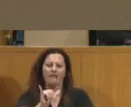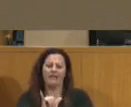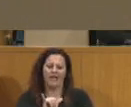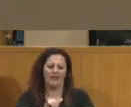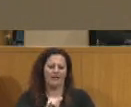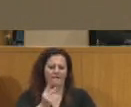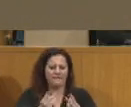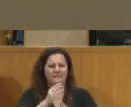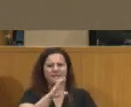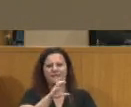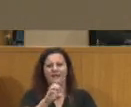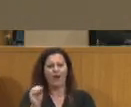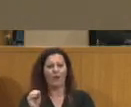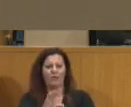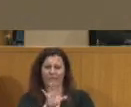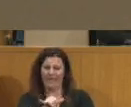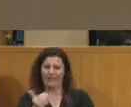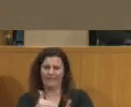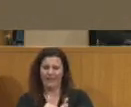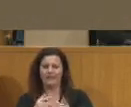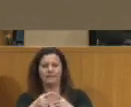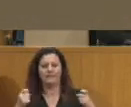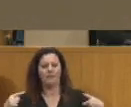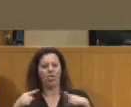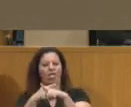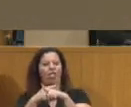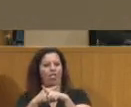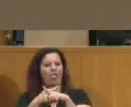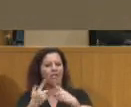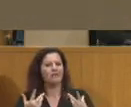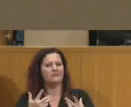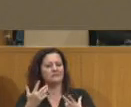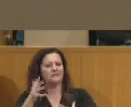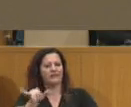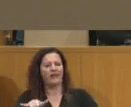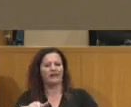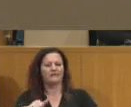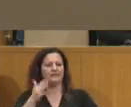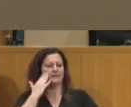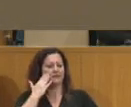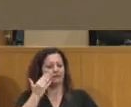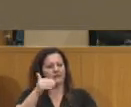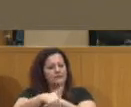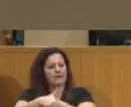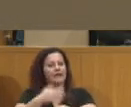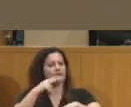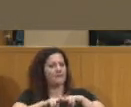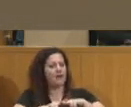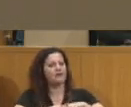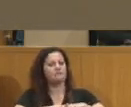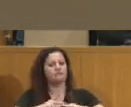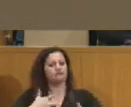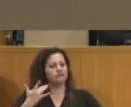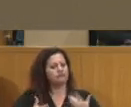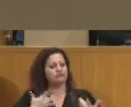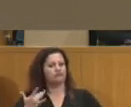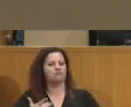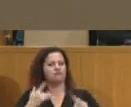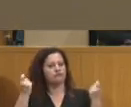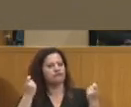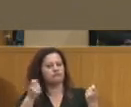significant approach. We have to hire a new chief of police. But, nearly 100 people are moving here every day, and